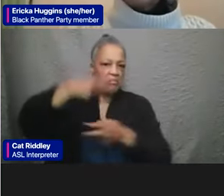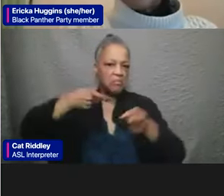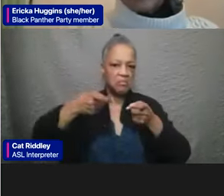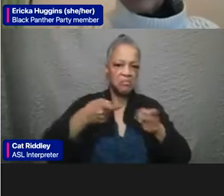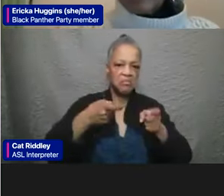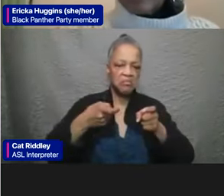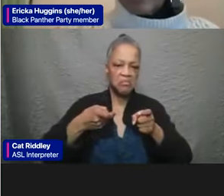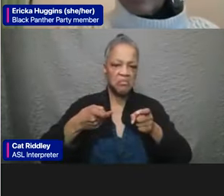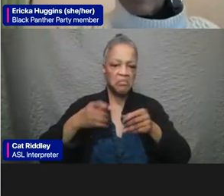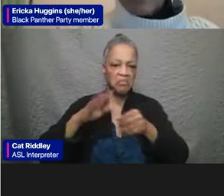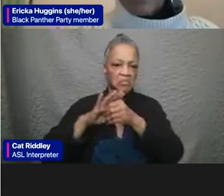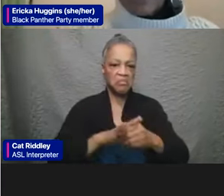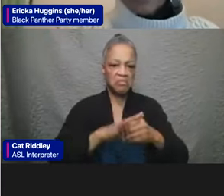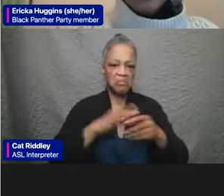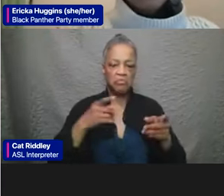collectivity.